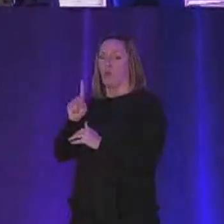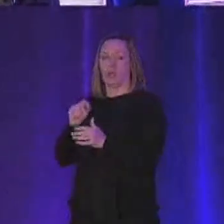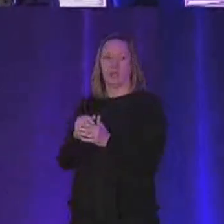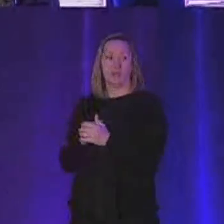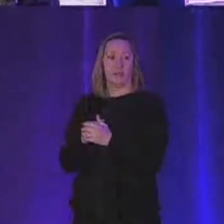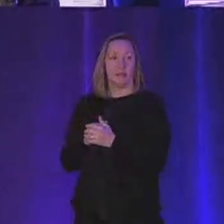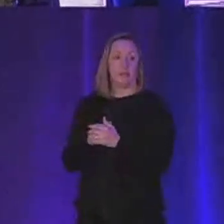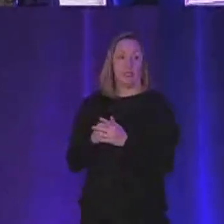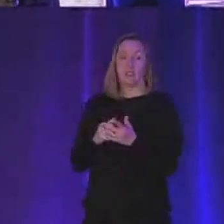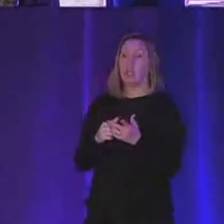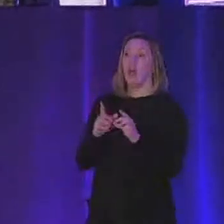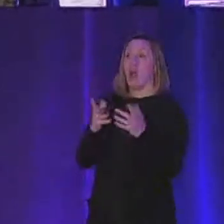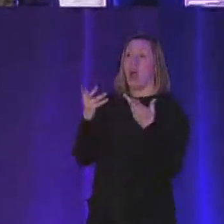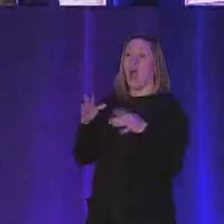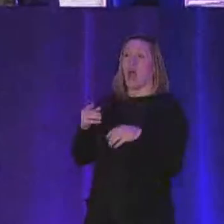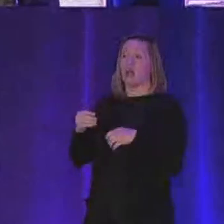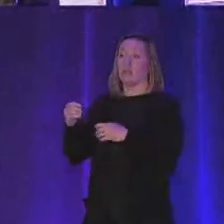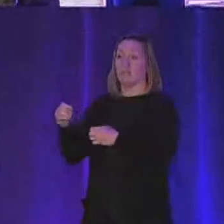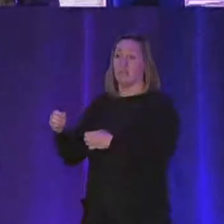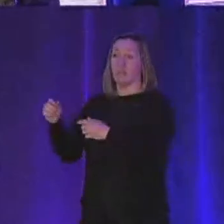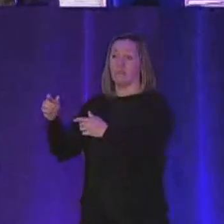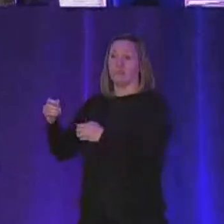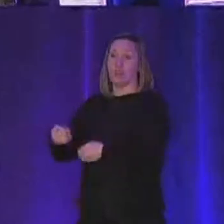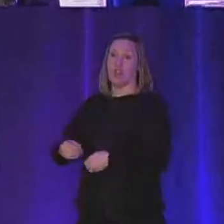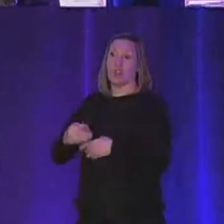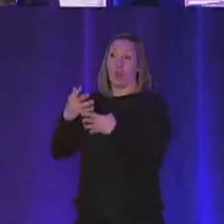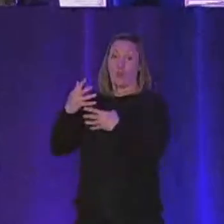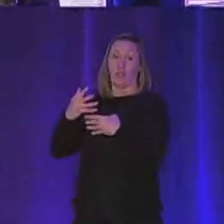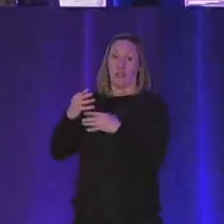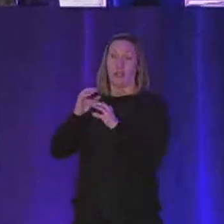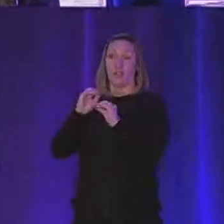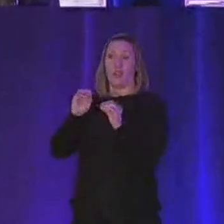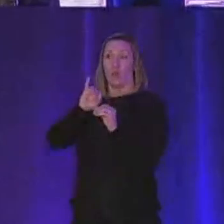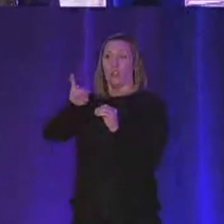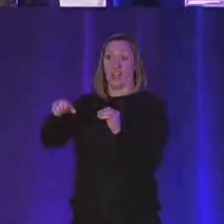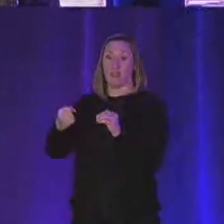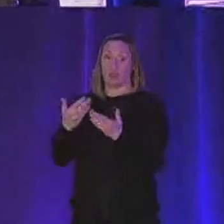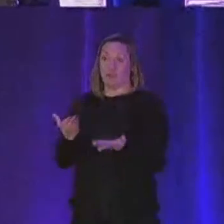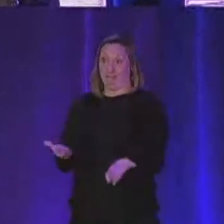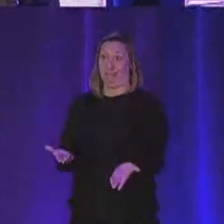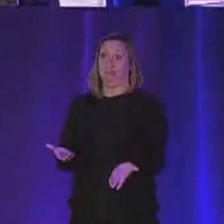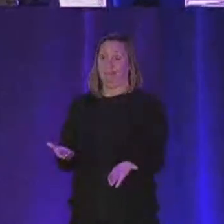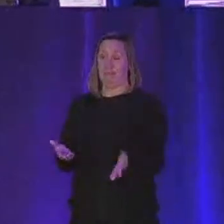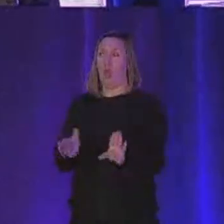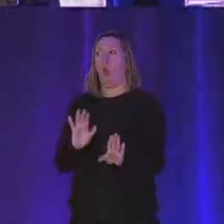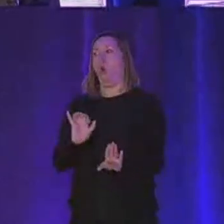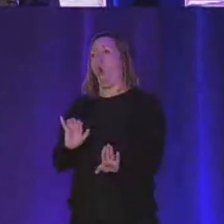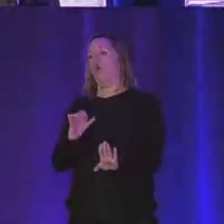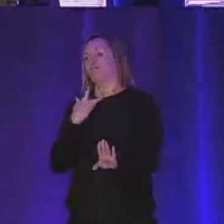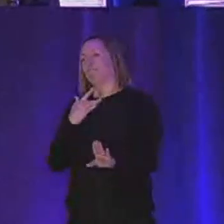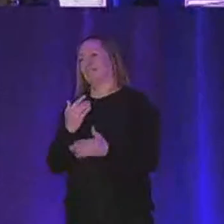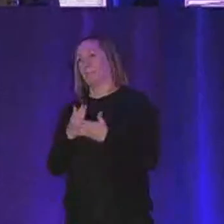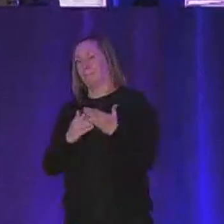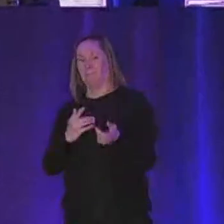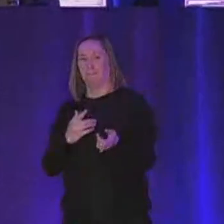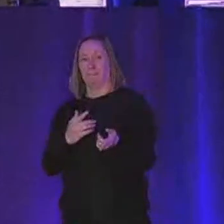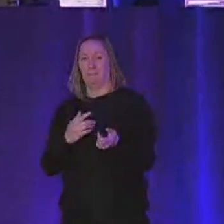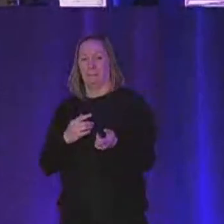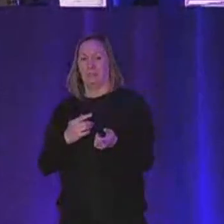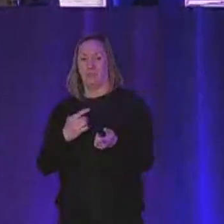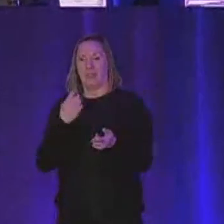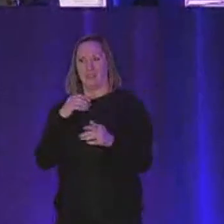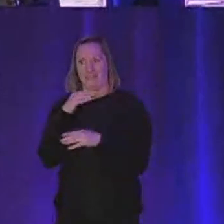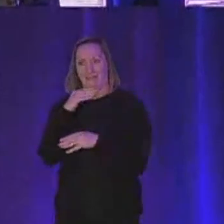is that I've loaded no JavaScript, as you can see. Oh, actually, I have loaded some JavaScript. I was just